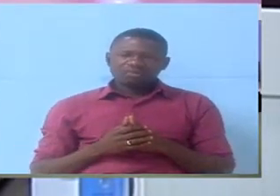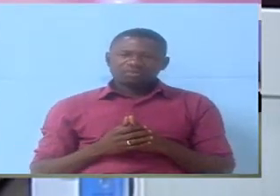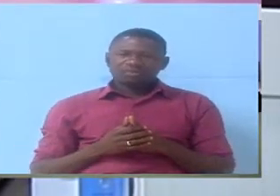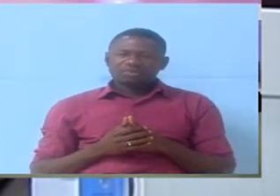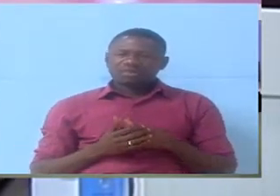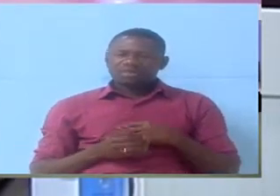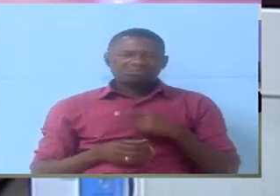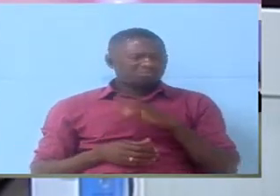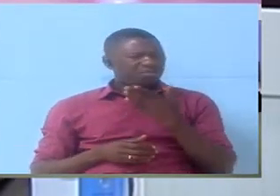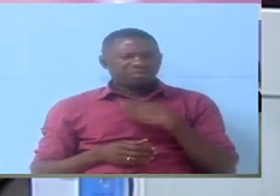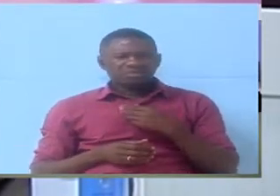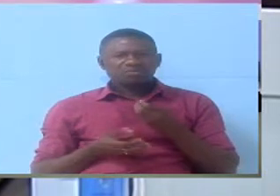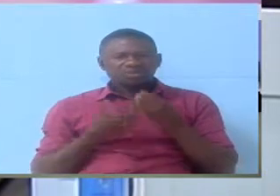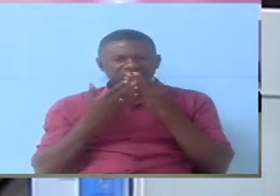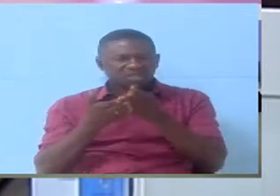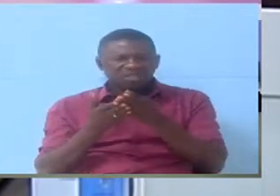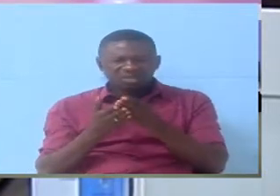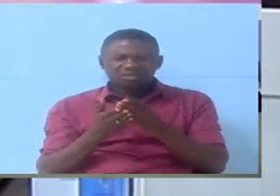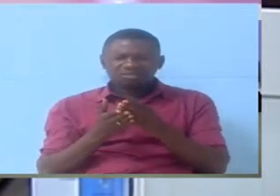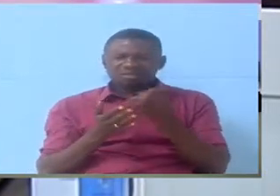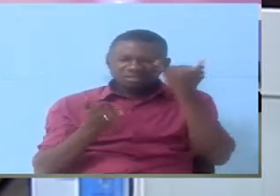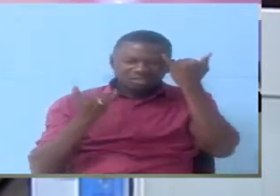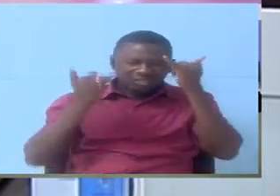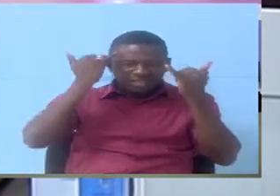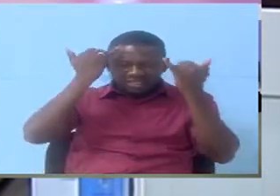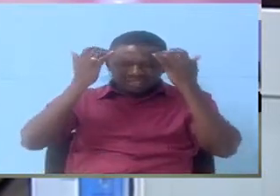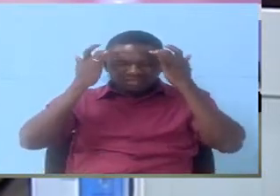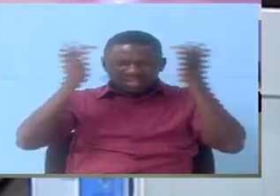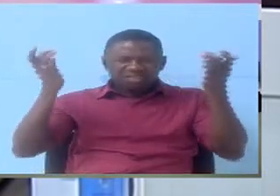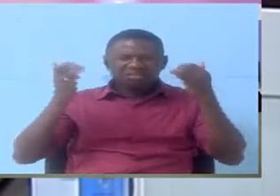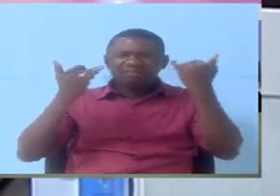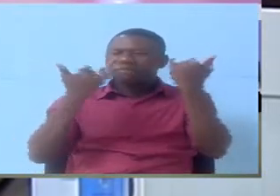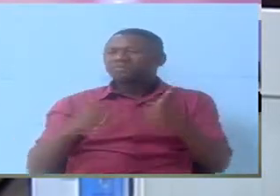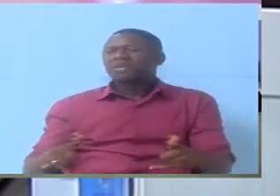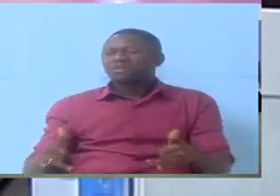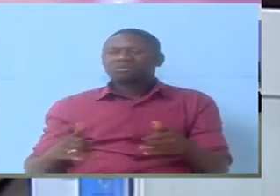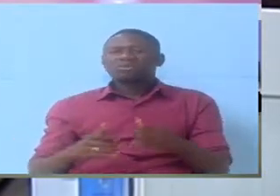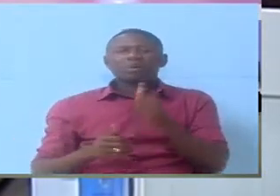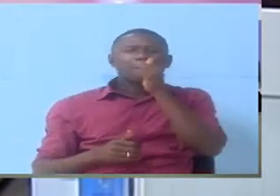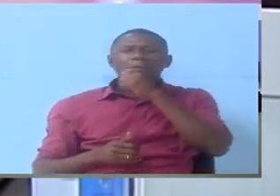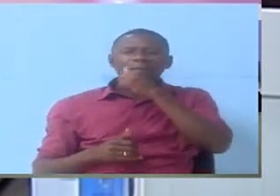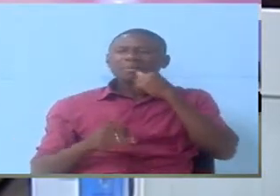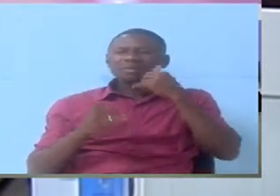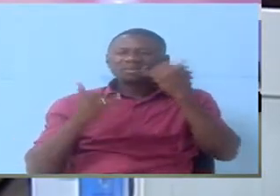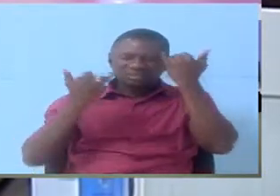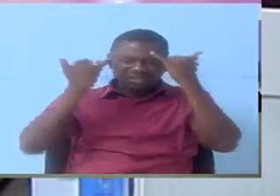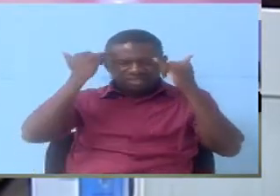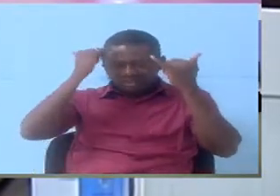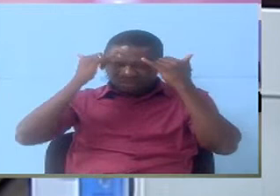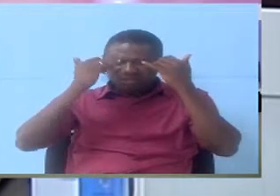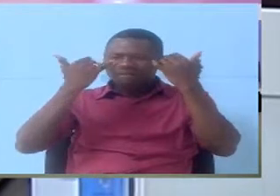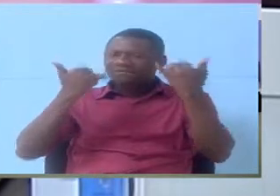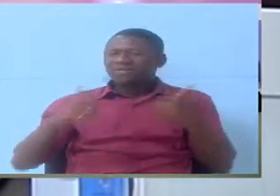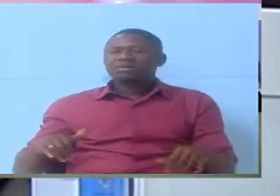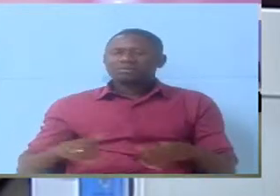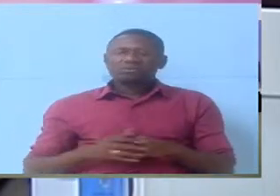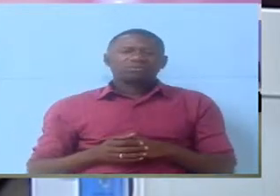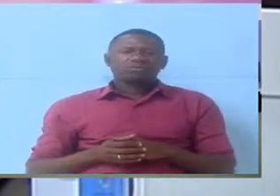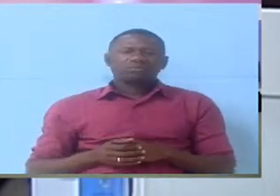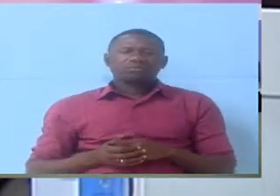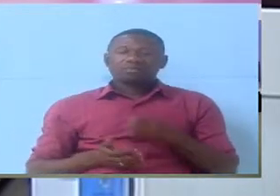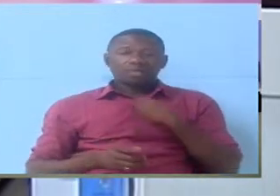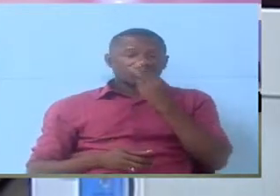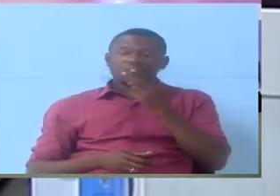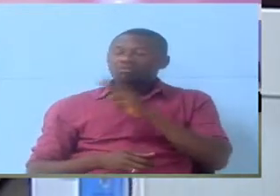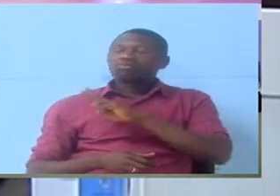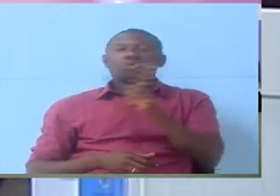failure? Andu aseke fom mosa fonoko amunta kullo kibaro le boita manke no anyama. I said no. Ningole